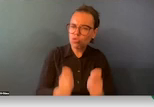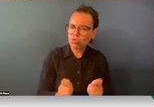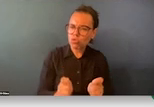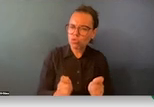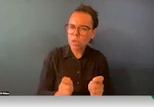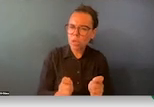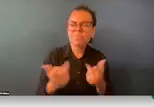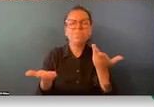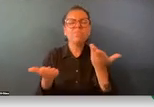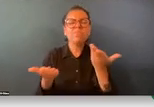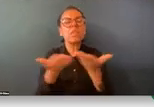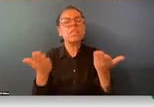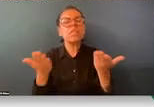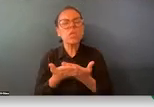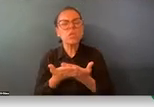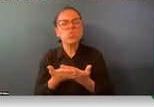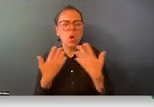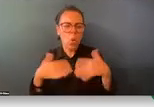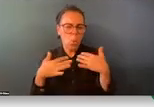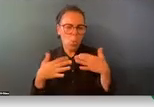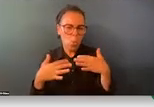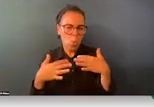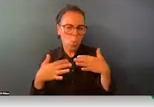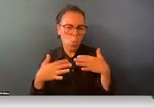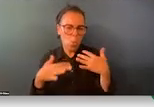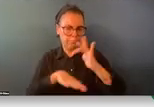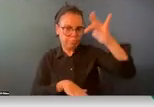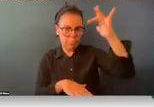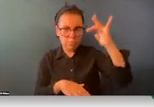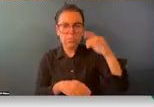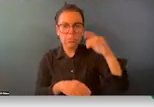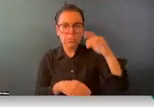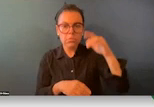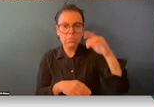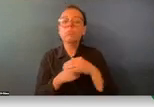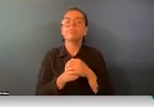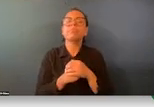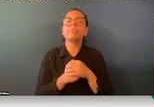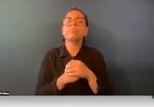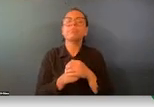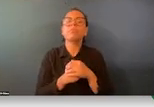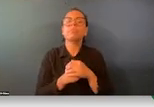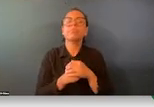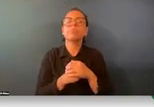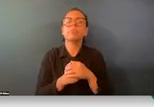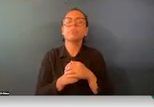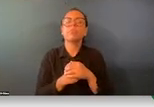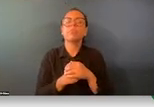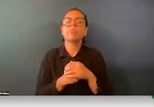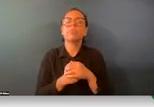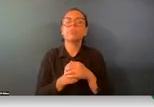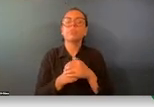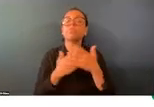which will also improve the situation of women in Tajikistan's society. Next slide.